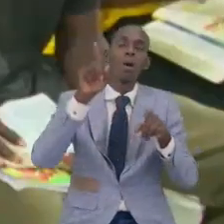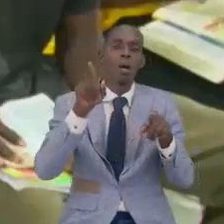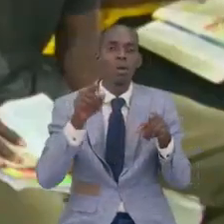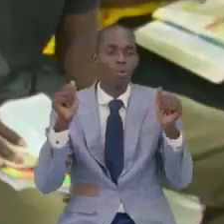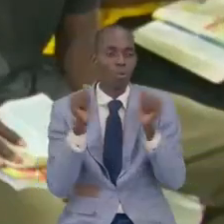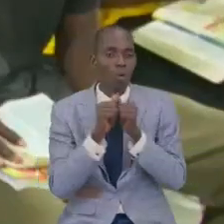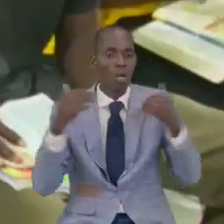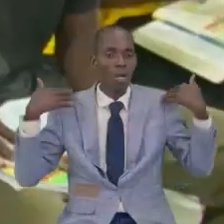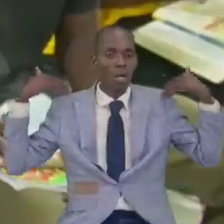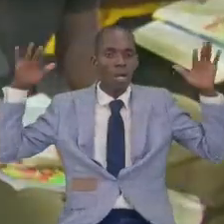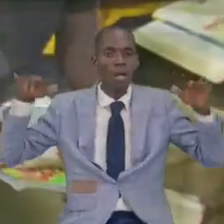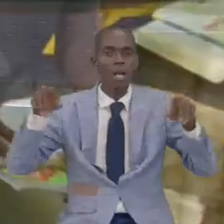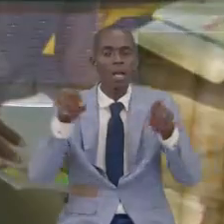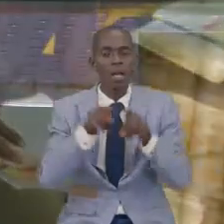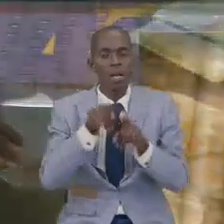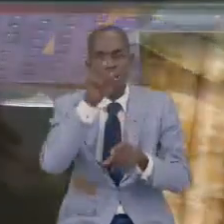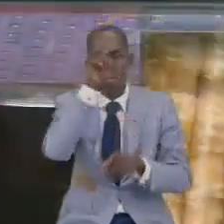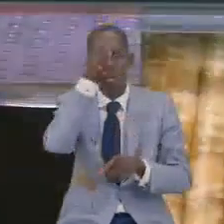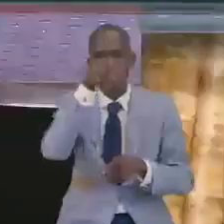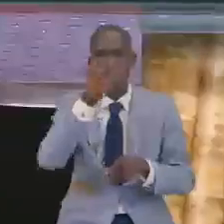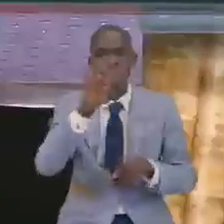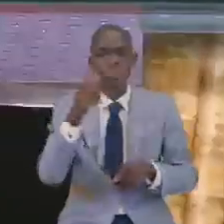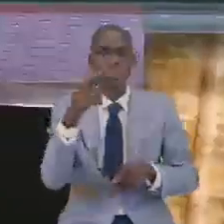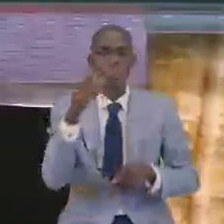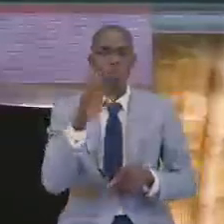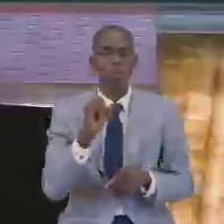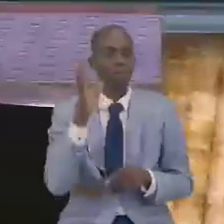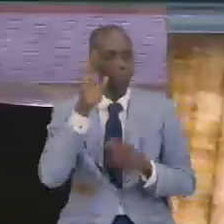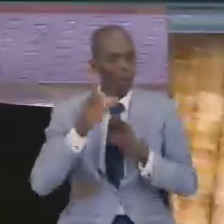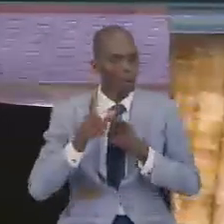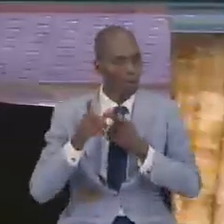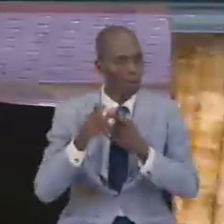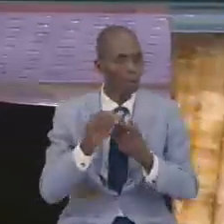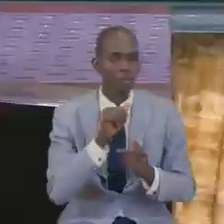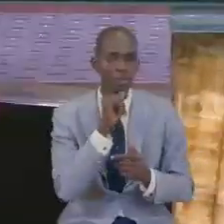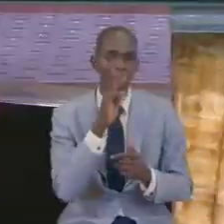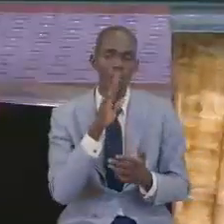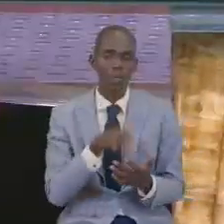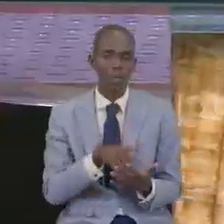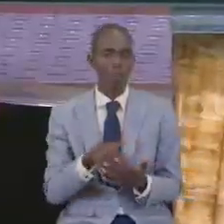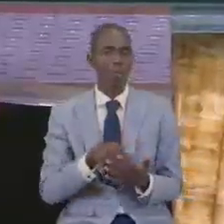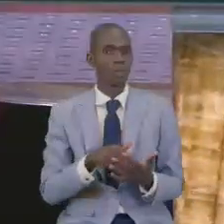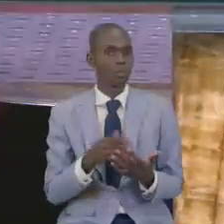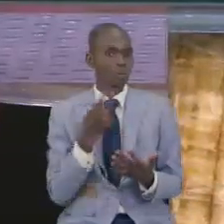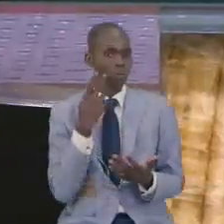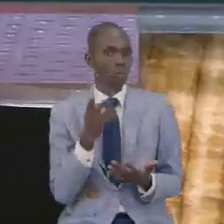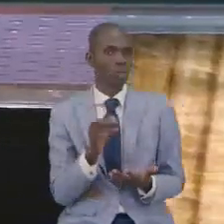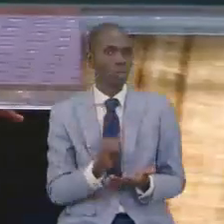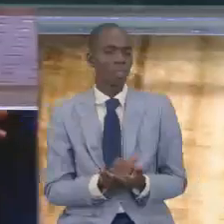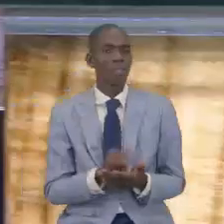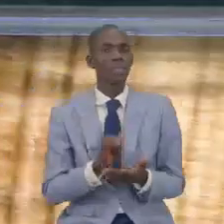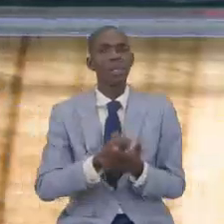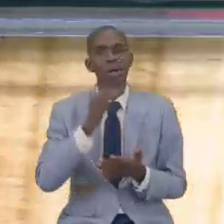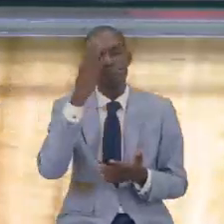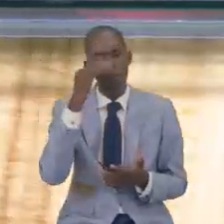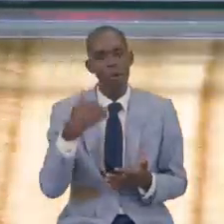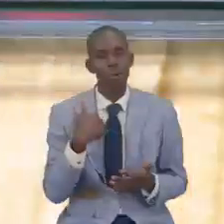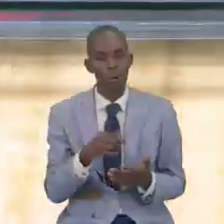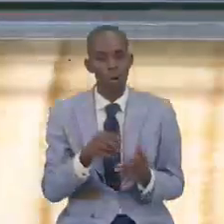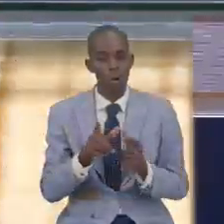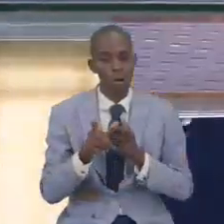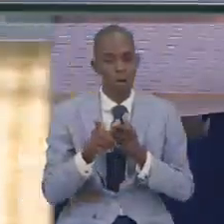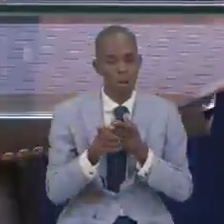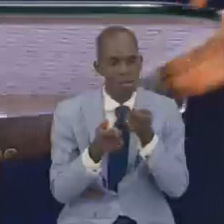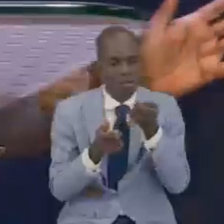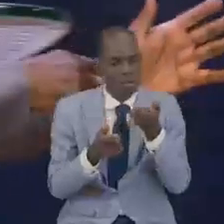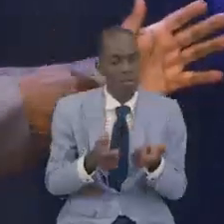They shall run and not be weary. Look at that. That's why we run a little, and